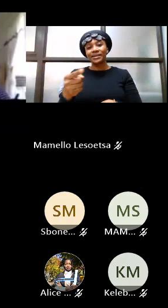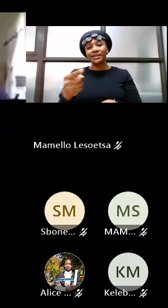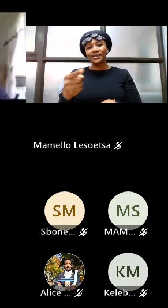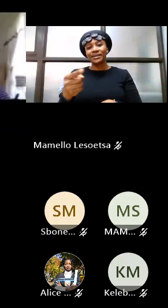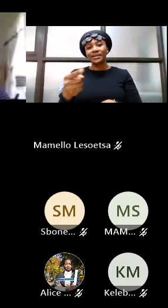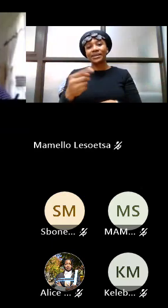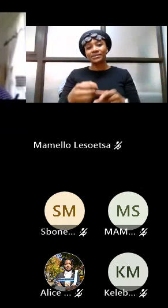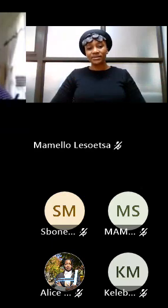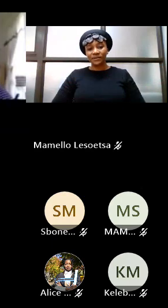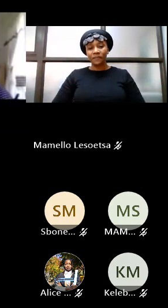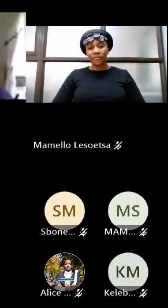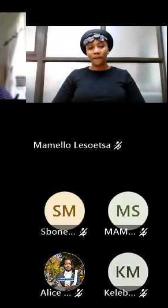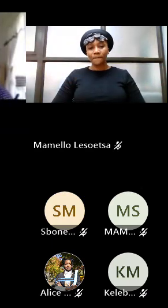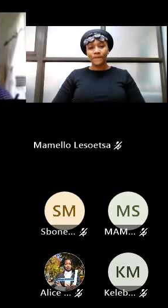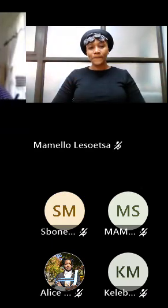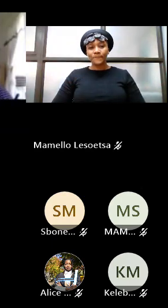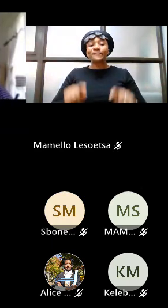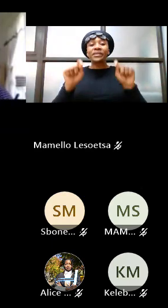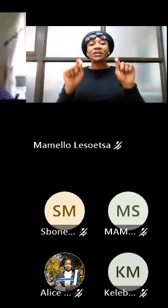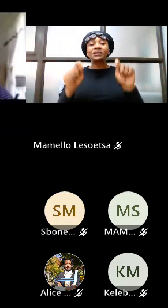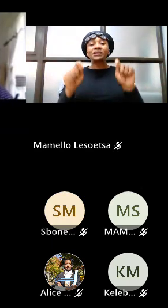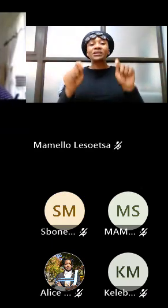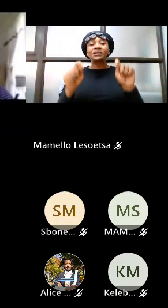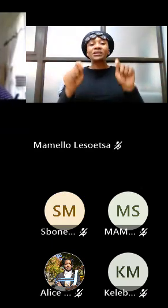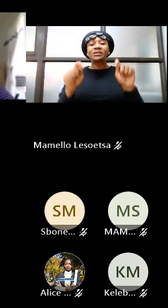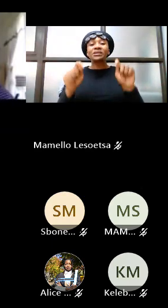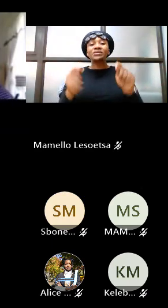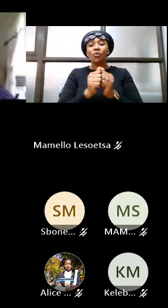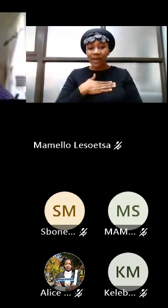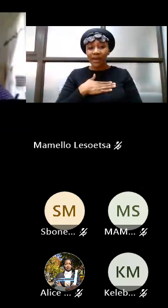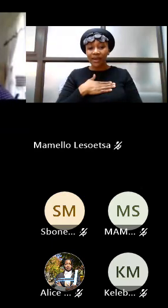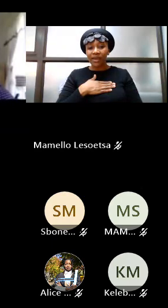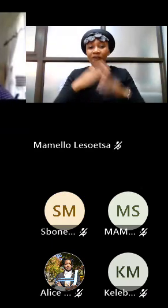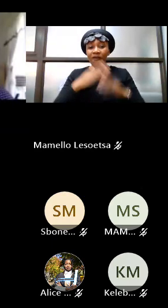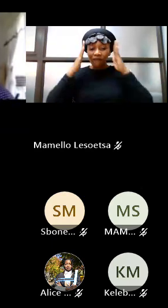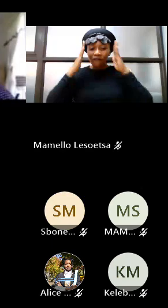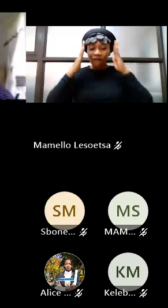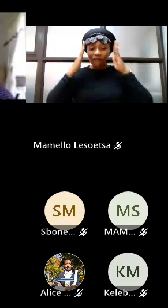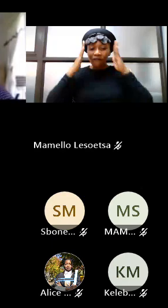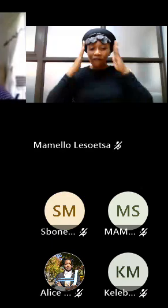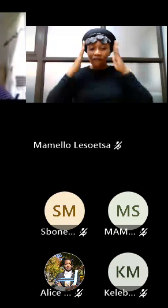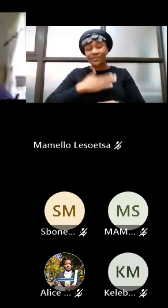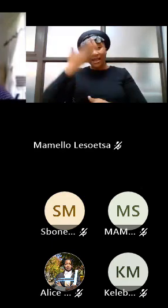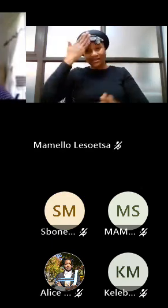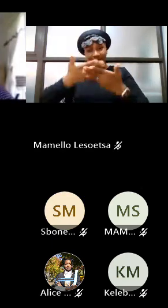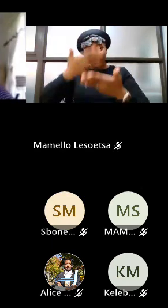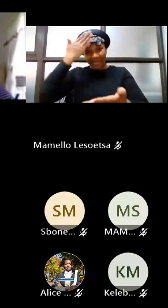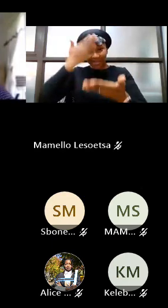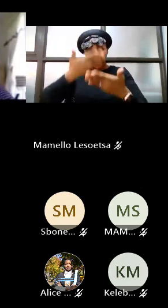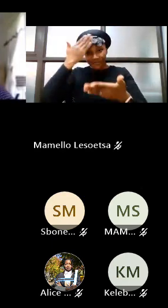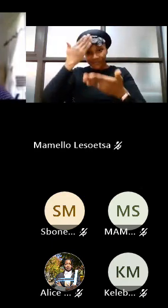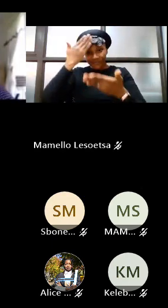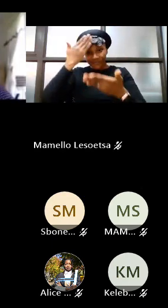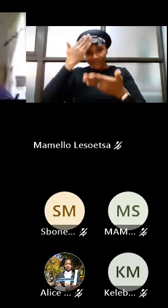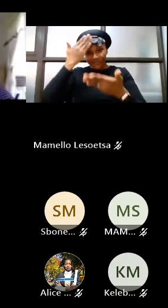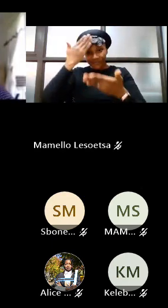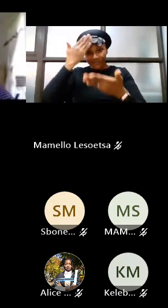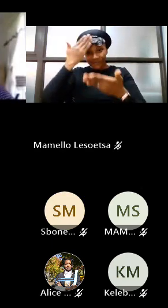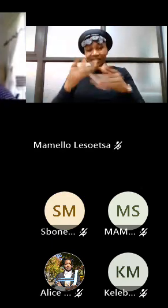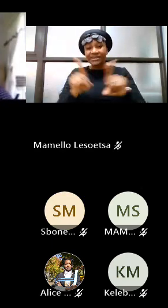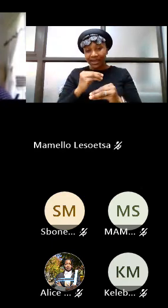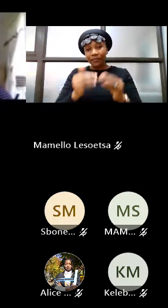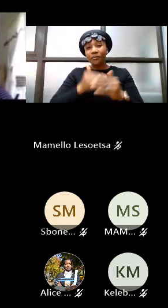slide. So with my focus in my master's study and learning in the PG course